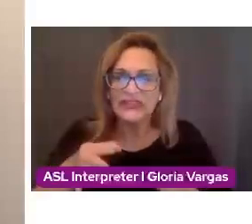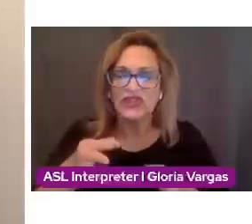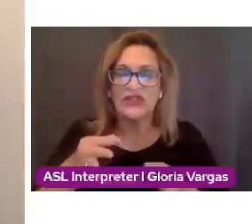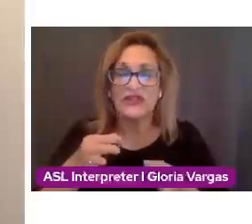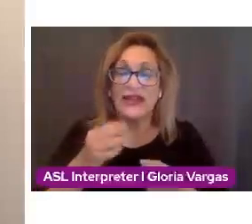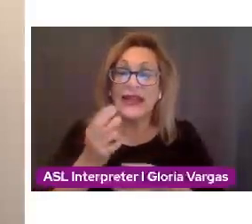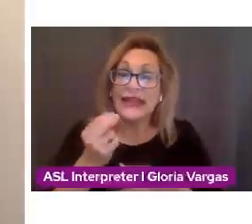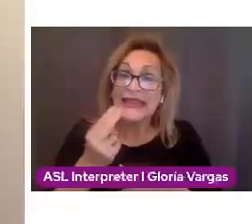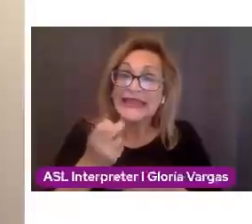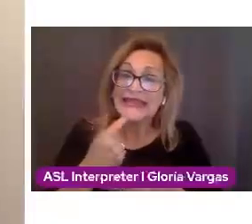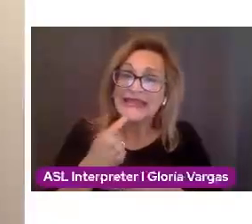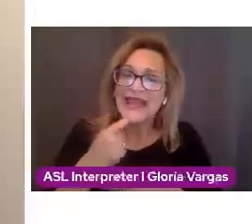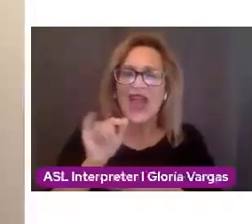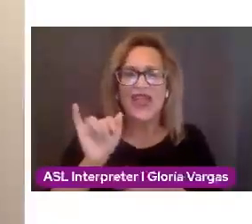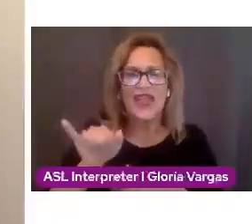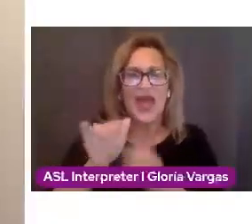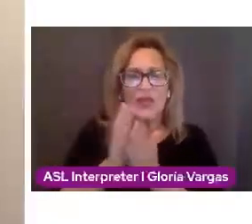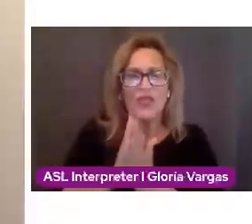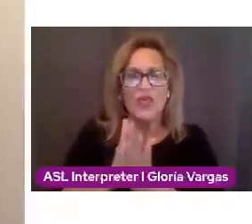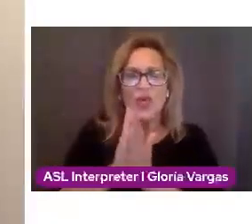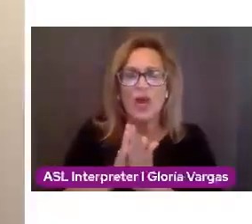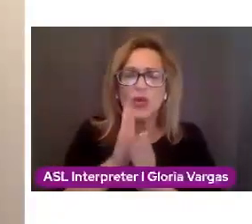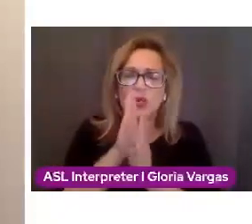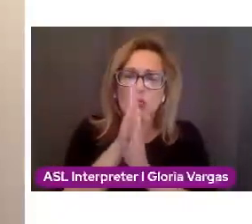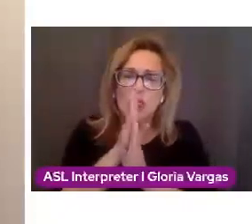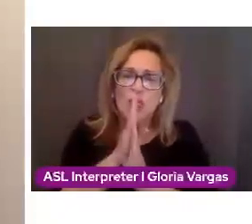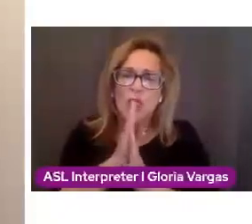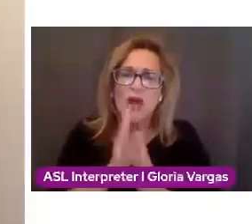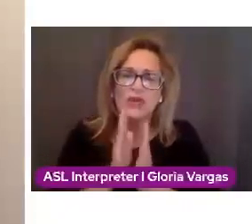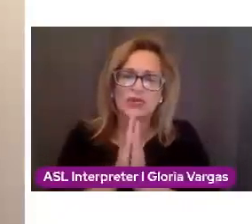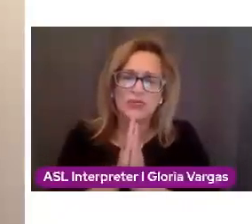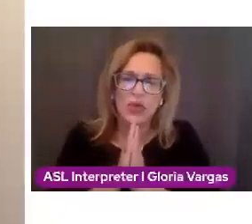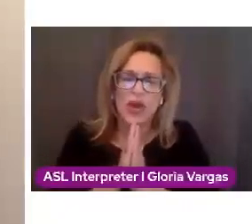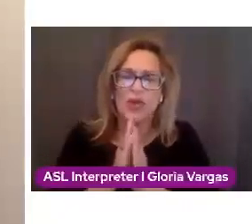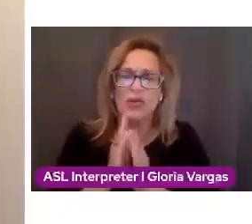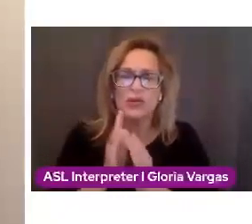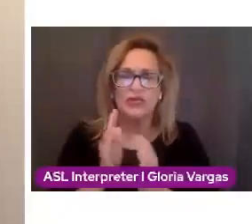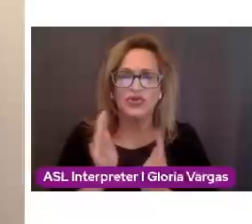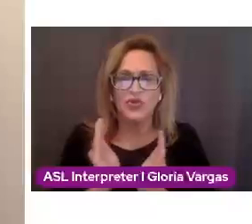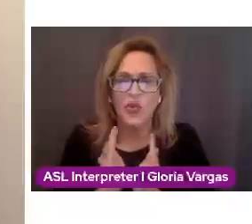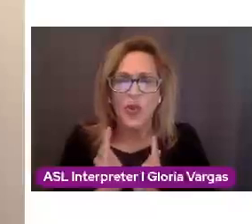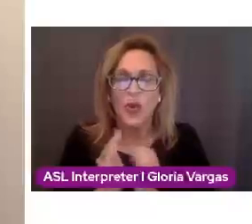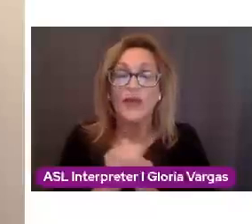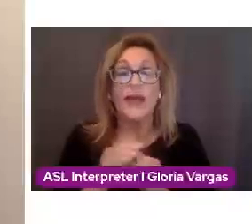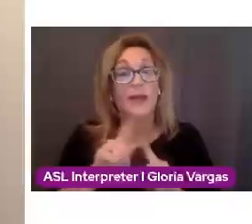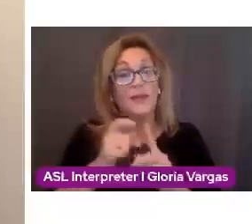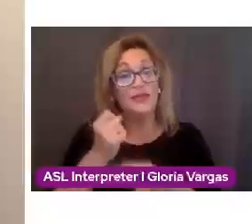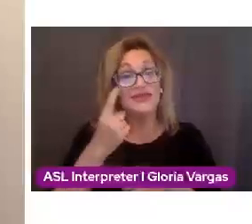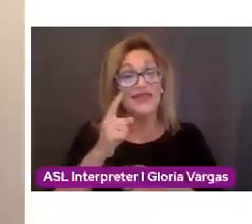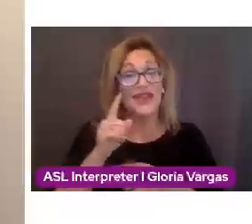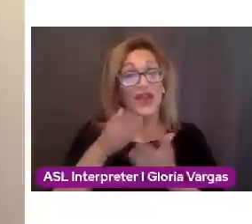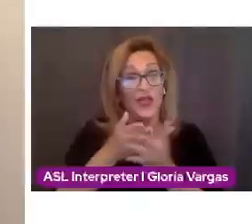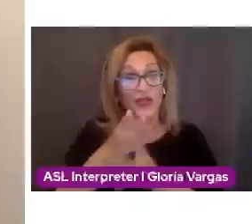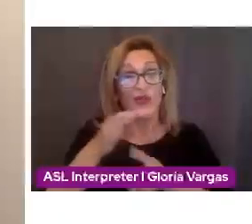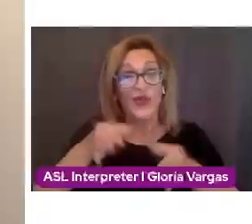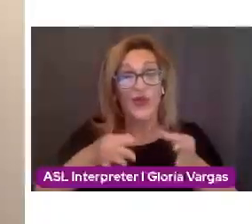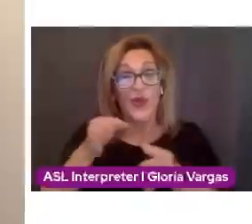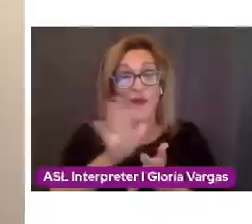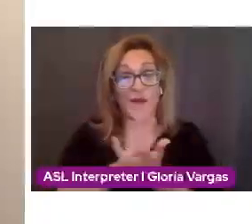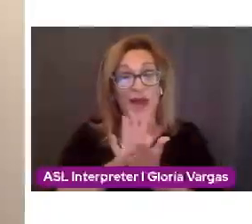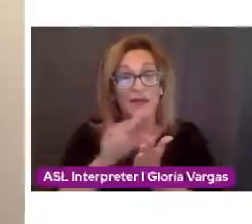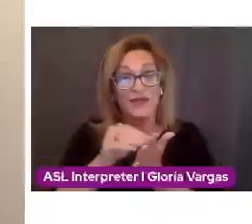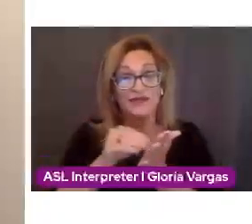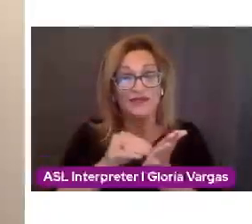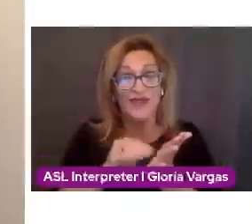prayer. But we know in documents provided by the court itself in the dissenting opinion, there are photographs of